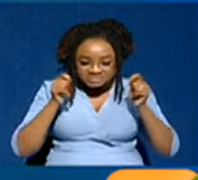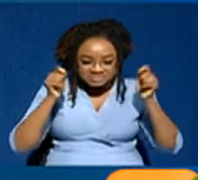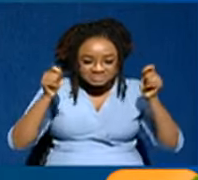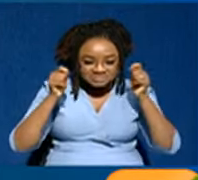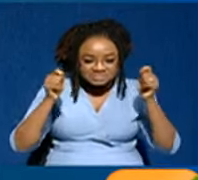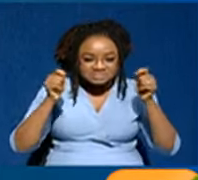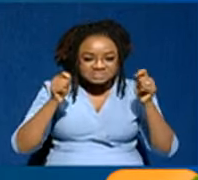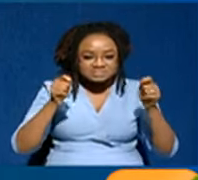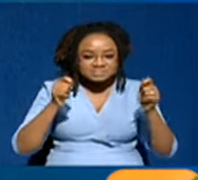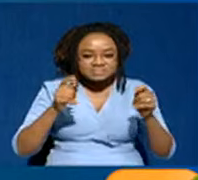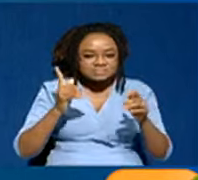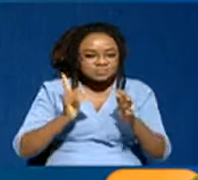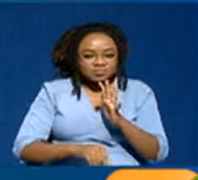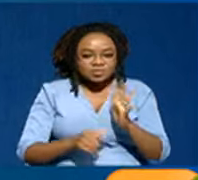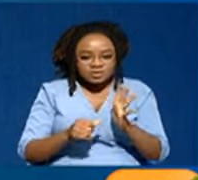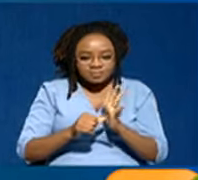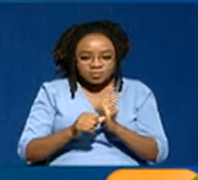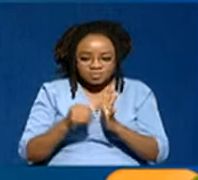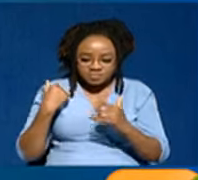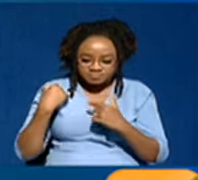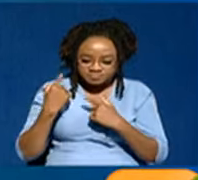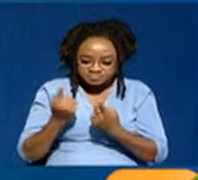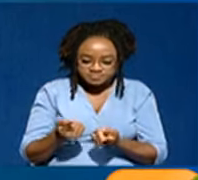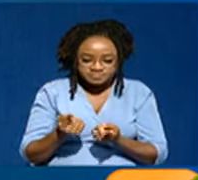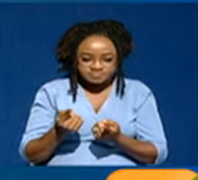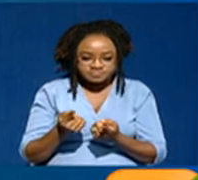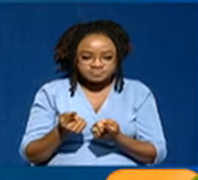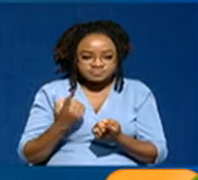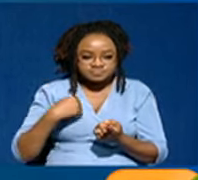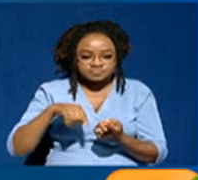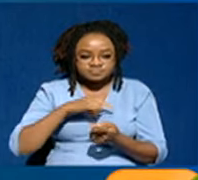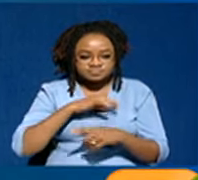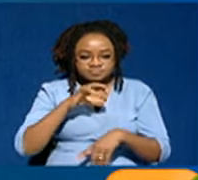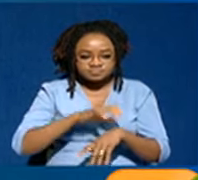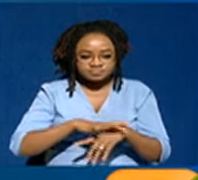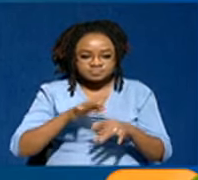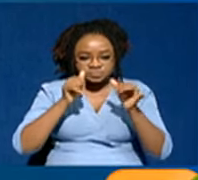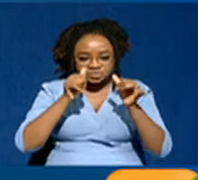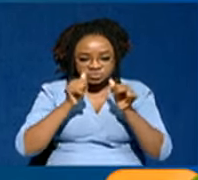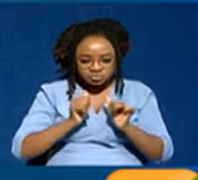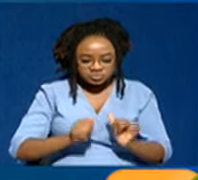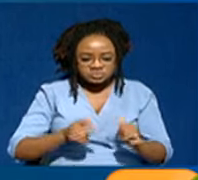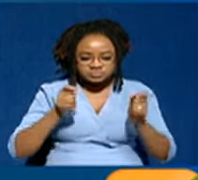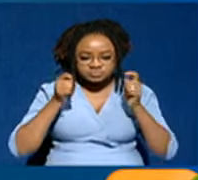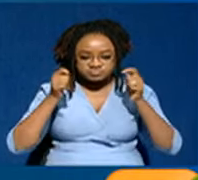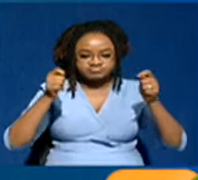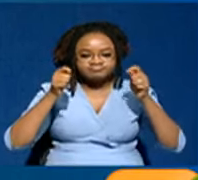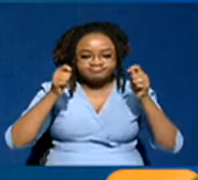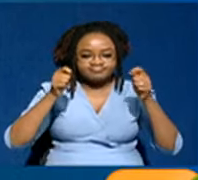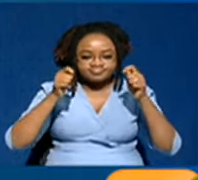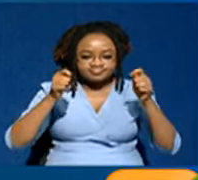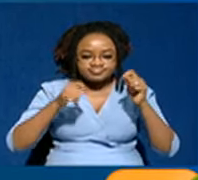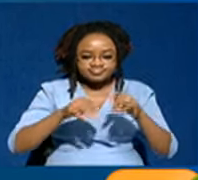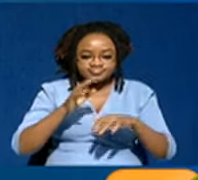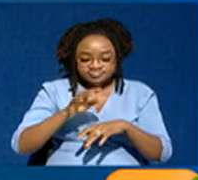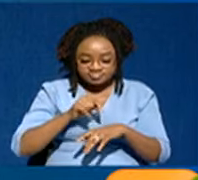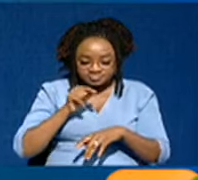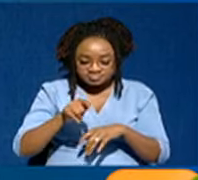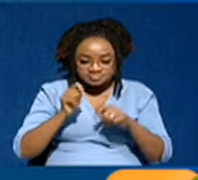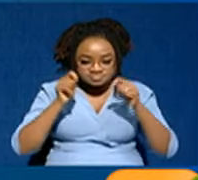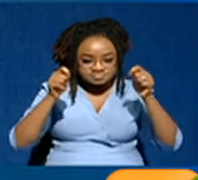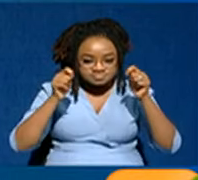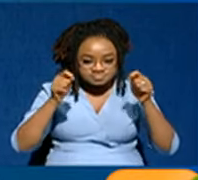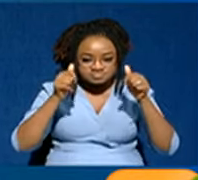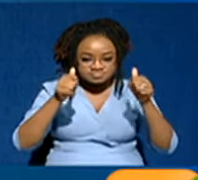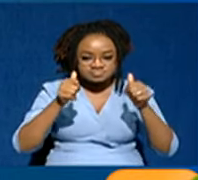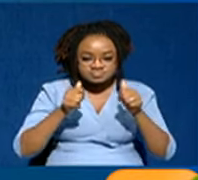whole range of issues. We received a strike notice, and from the strike notice I counted